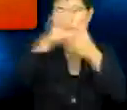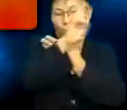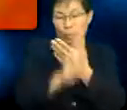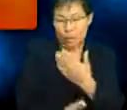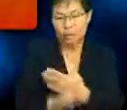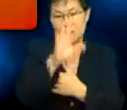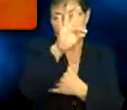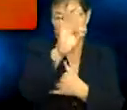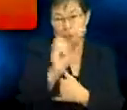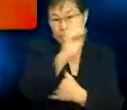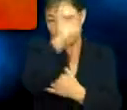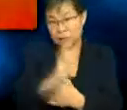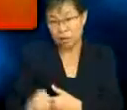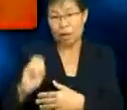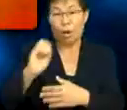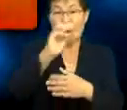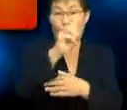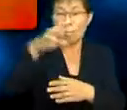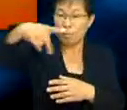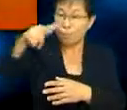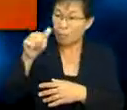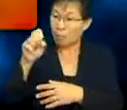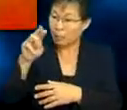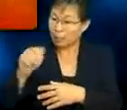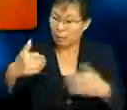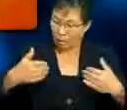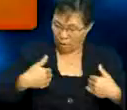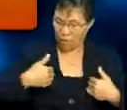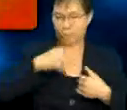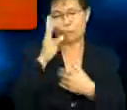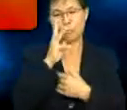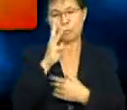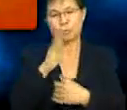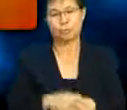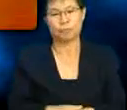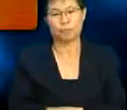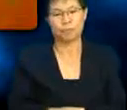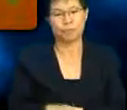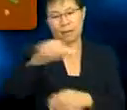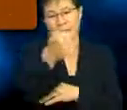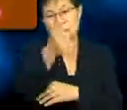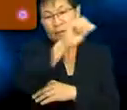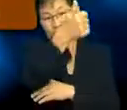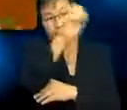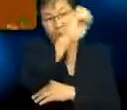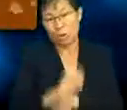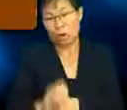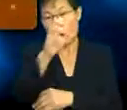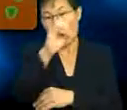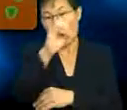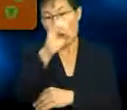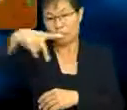of whole blood. 90% of the plasma is made up of water. The